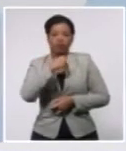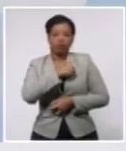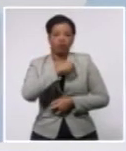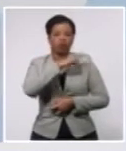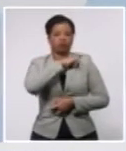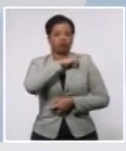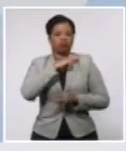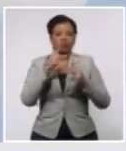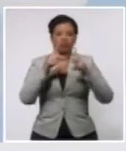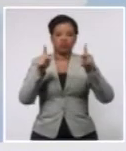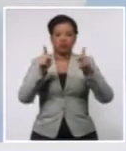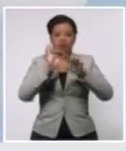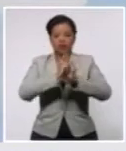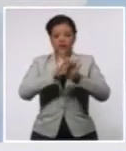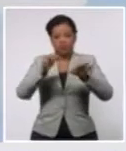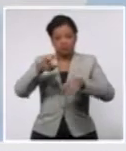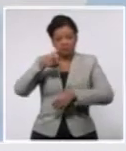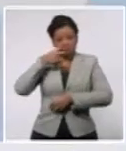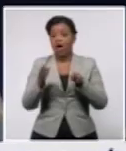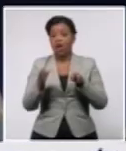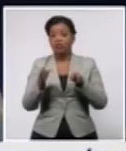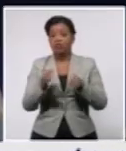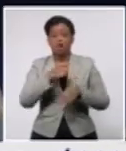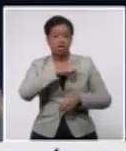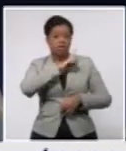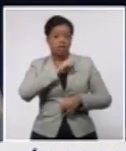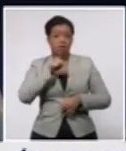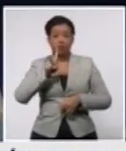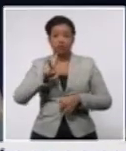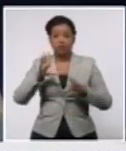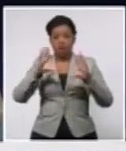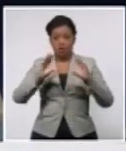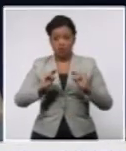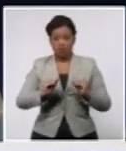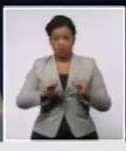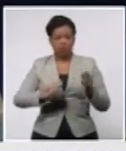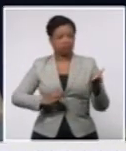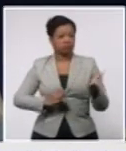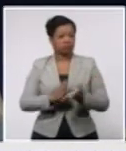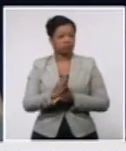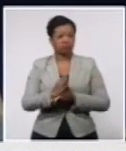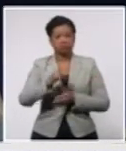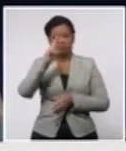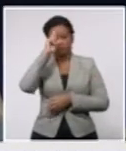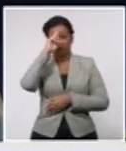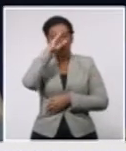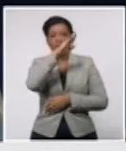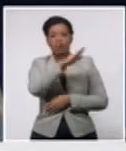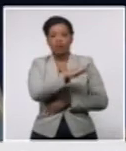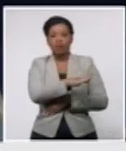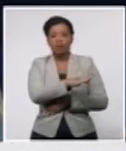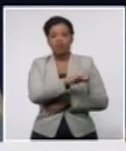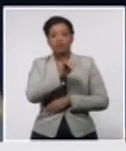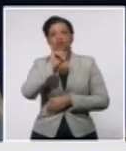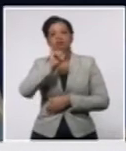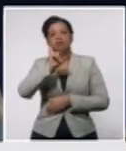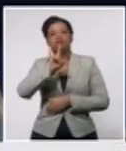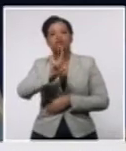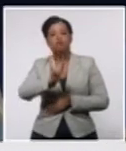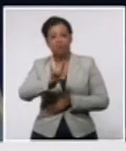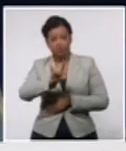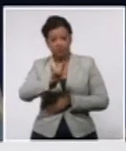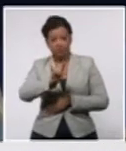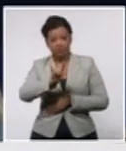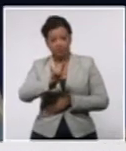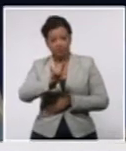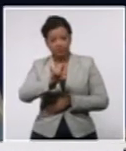69 remained active, admitted. That is 2% of all diagnosed